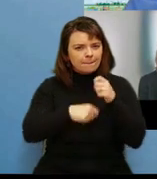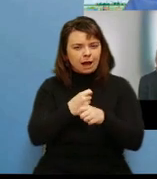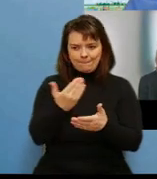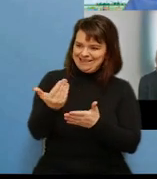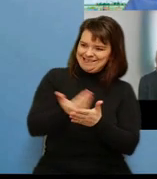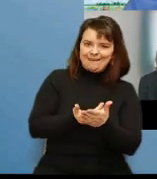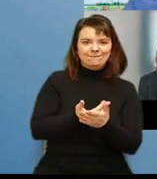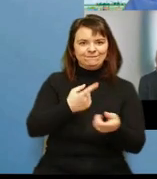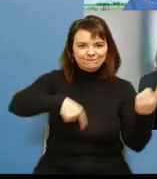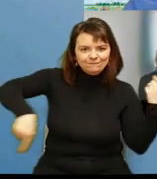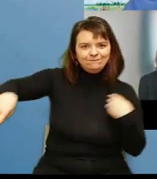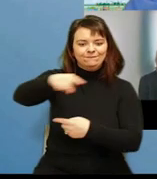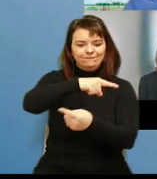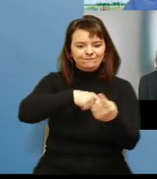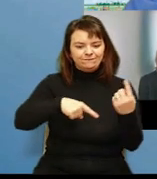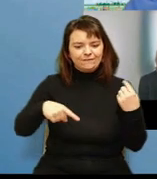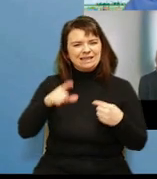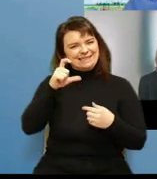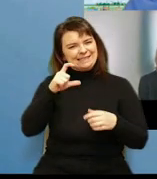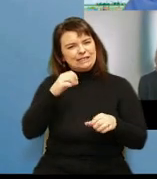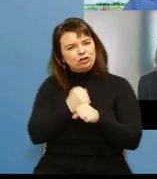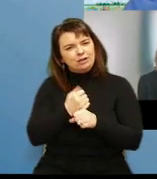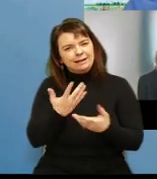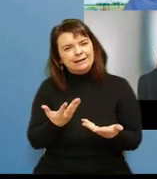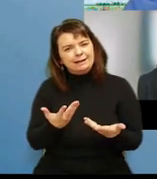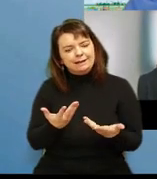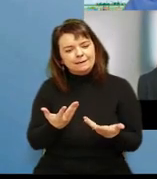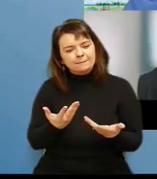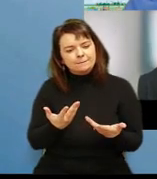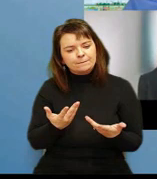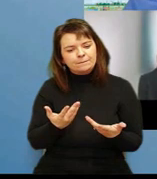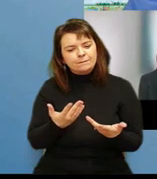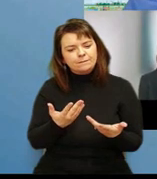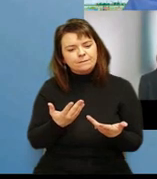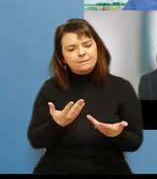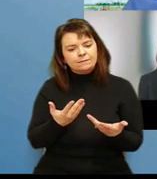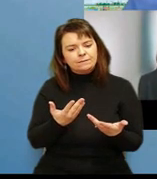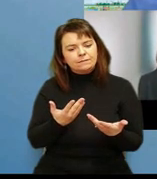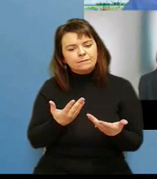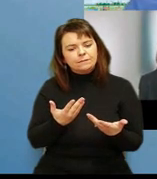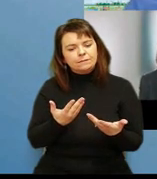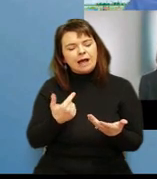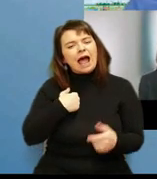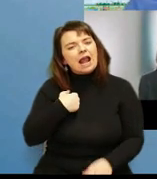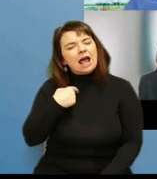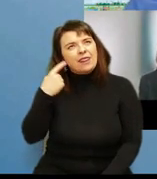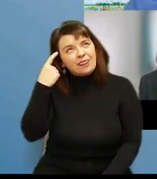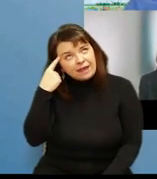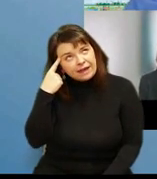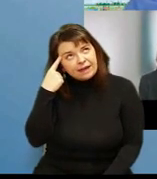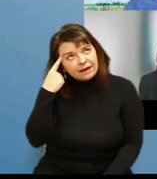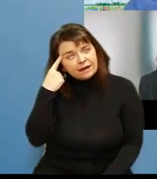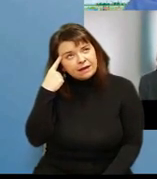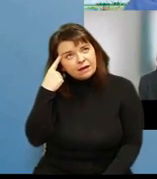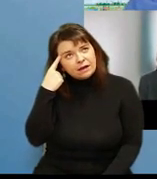is, and how that kind of almost provides a safety net to the CCG, which is a line in the sand at a point in time,